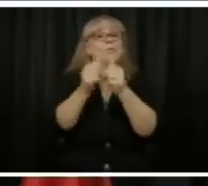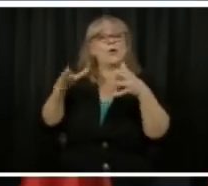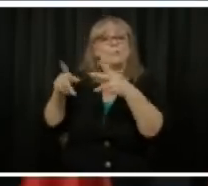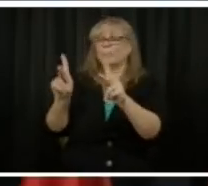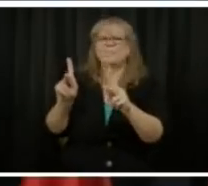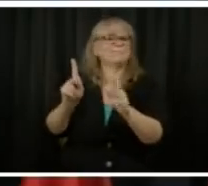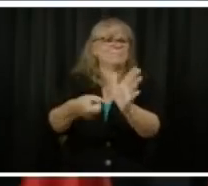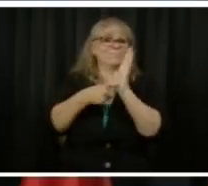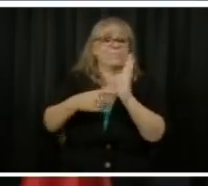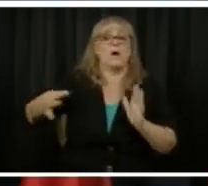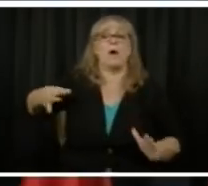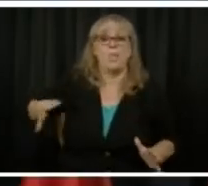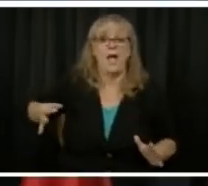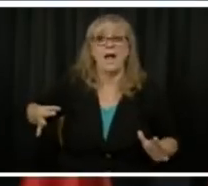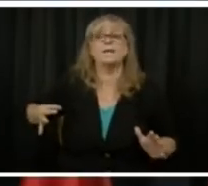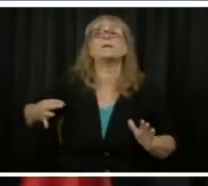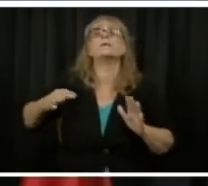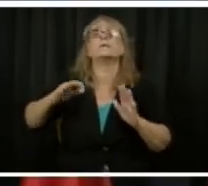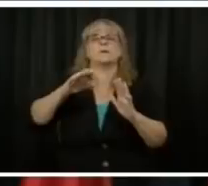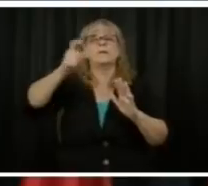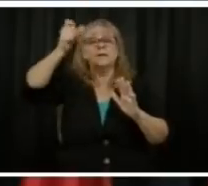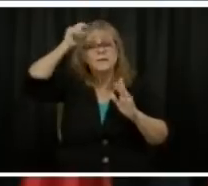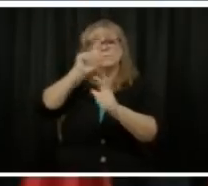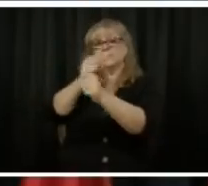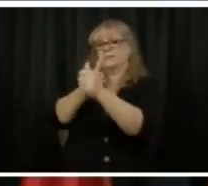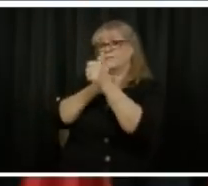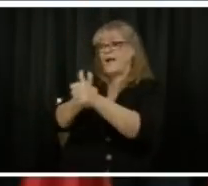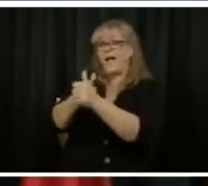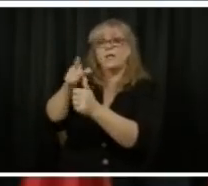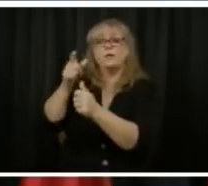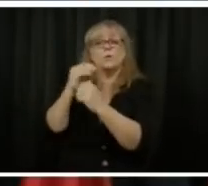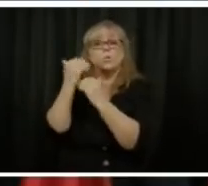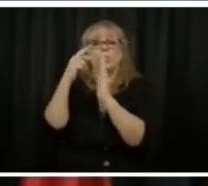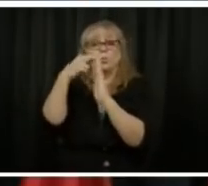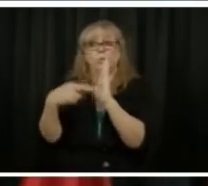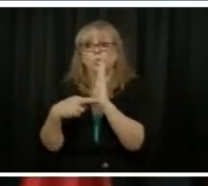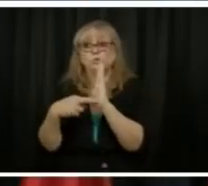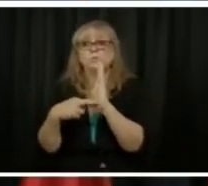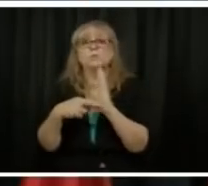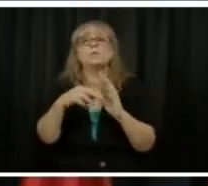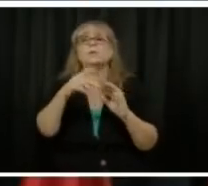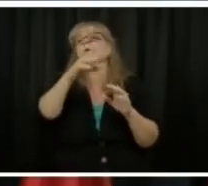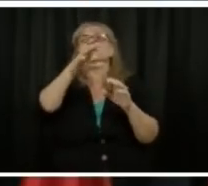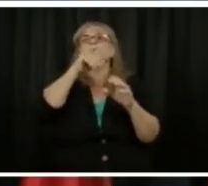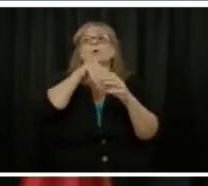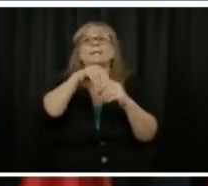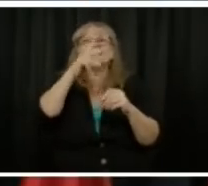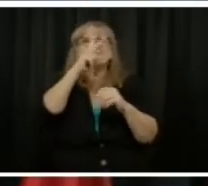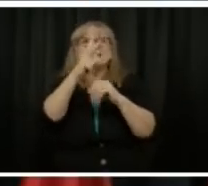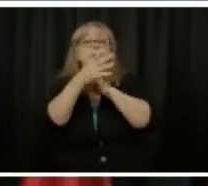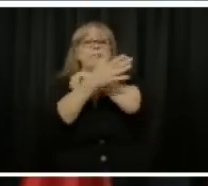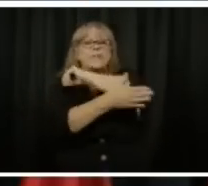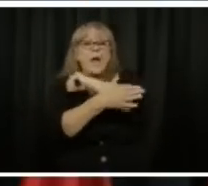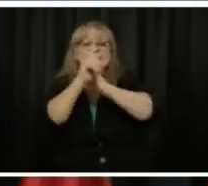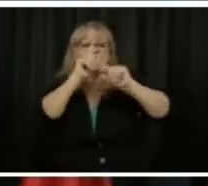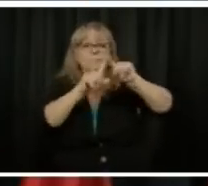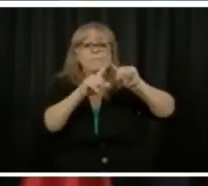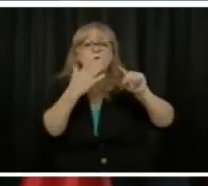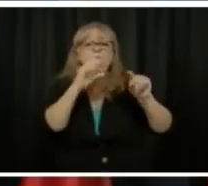limits. But a variance means that a county can have less restrictions from the state order, such as larger gatherings.